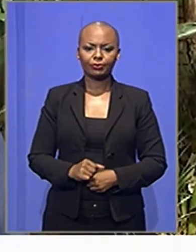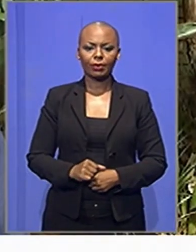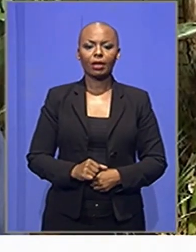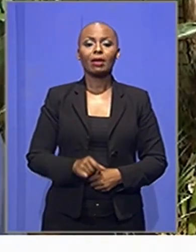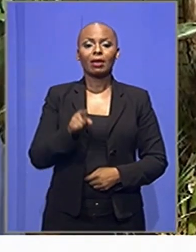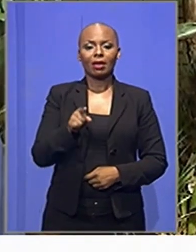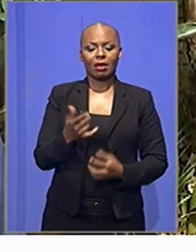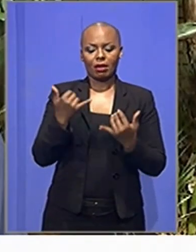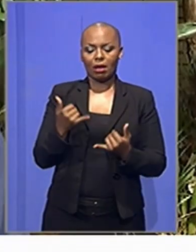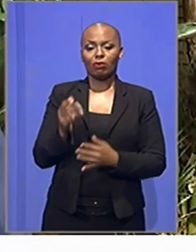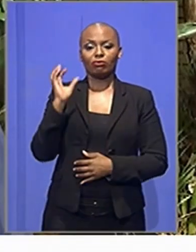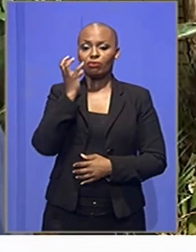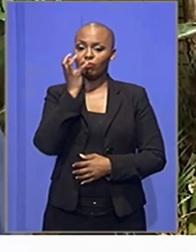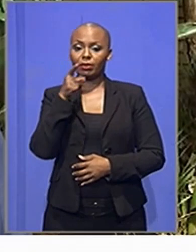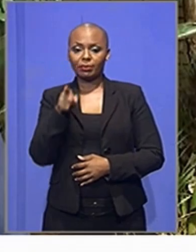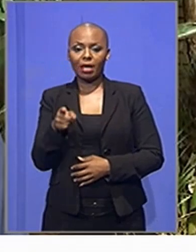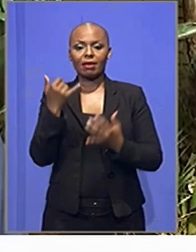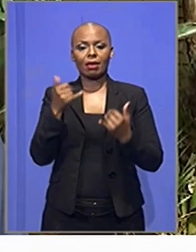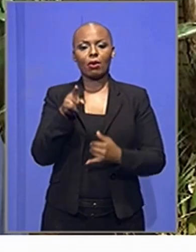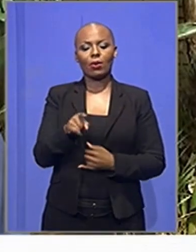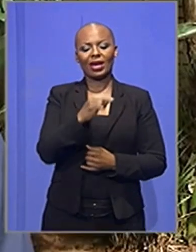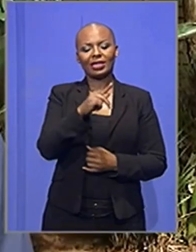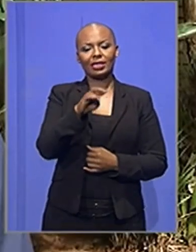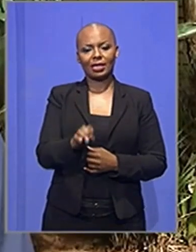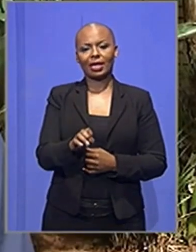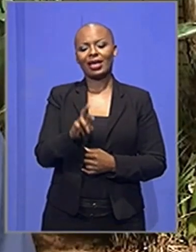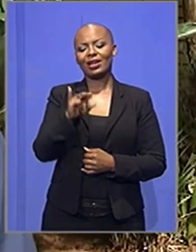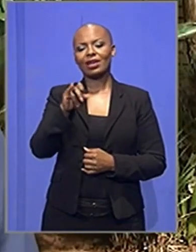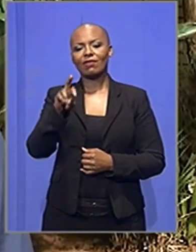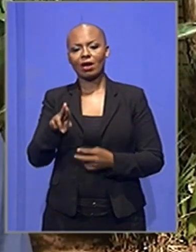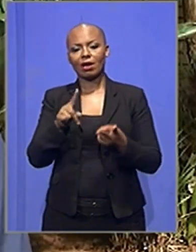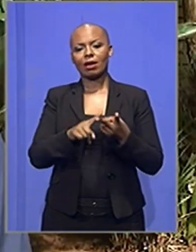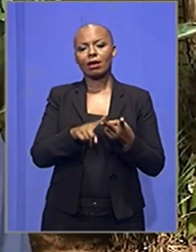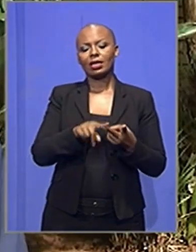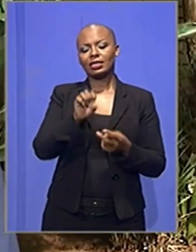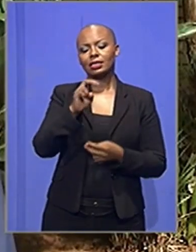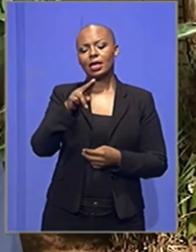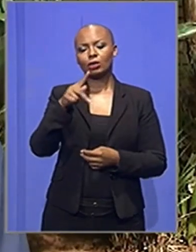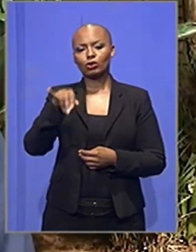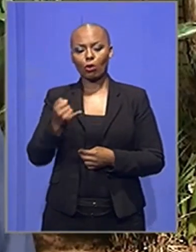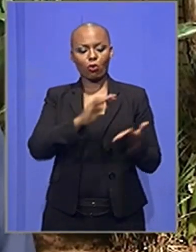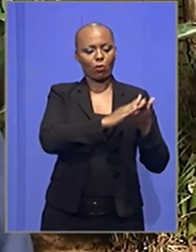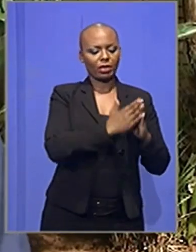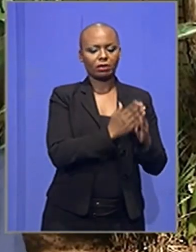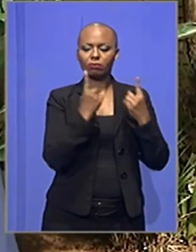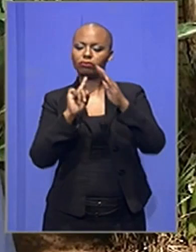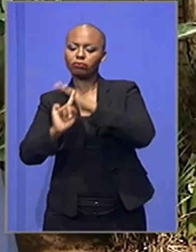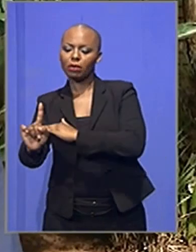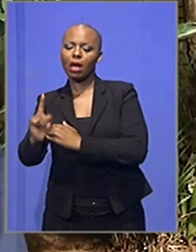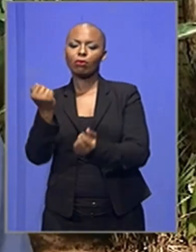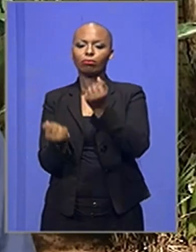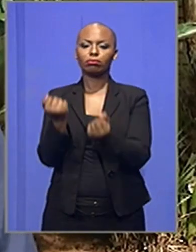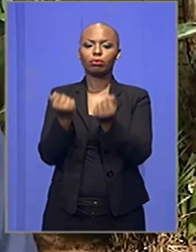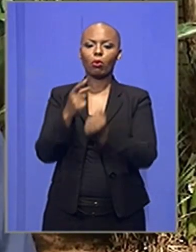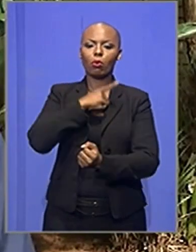wa Sesotho le Kgothaletso river mo ileng hore baahi ba ile ba iteanya le makgotla a dinyewe o netefatsa hore